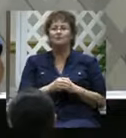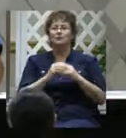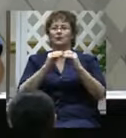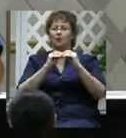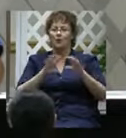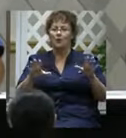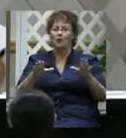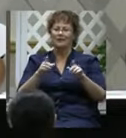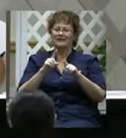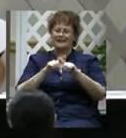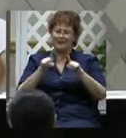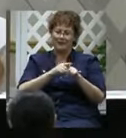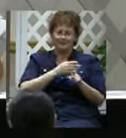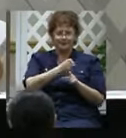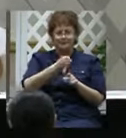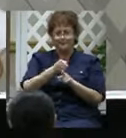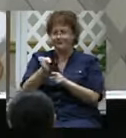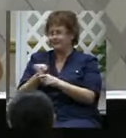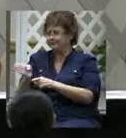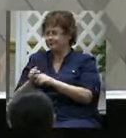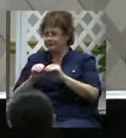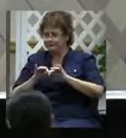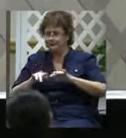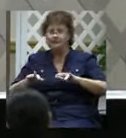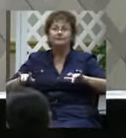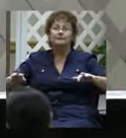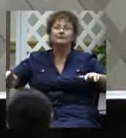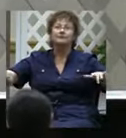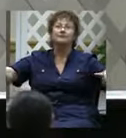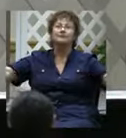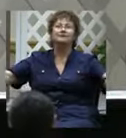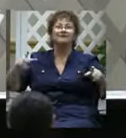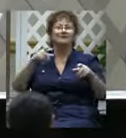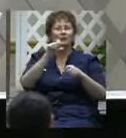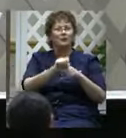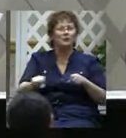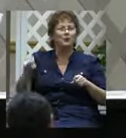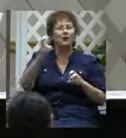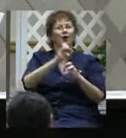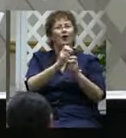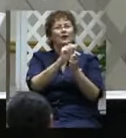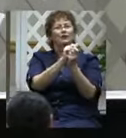many different avenues as you possibly can. That's the reason why you did all the work to get it translated to begin with.